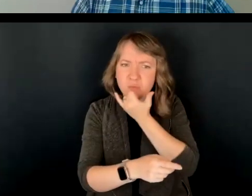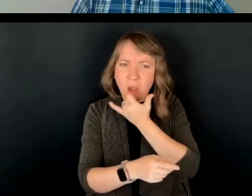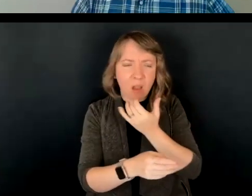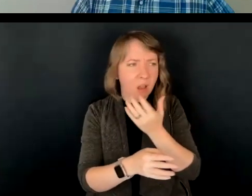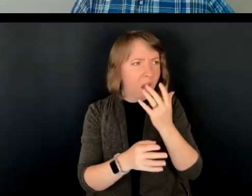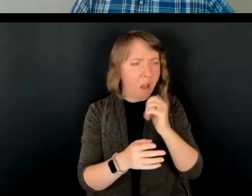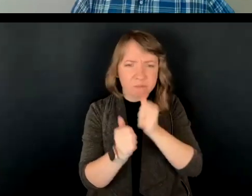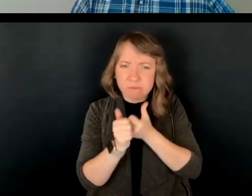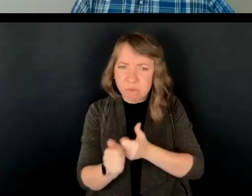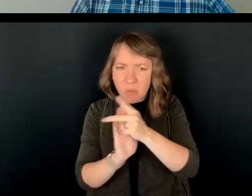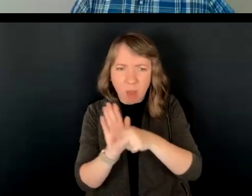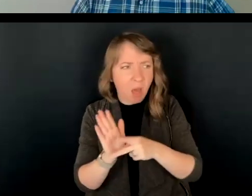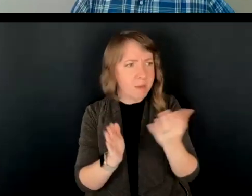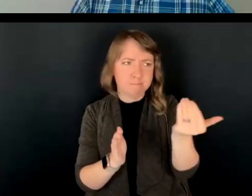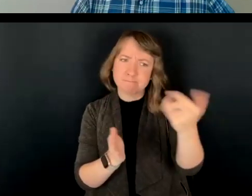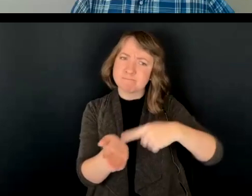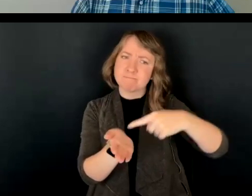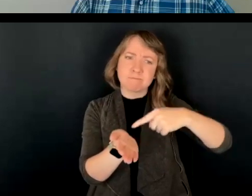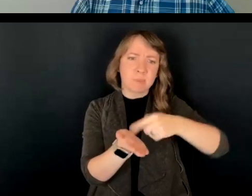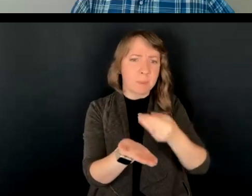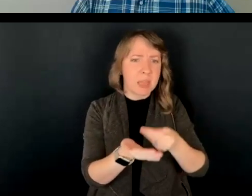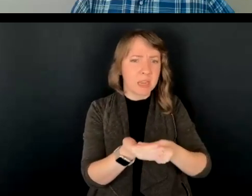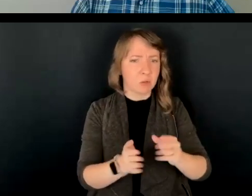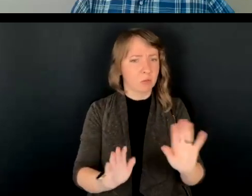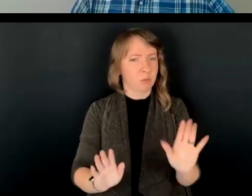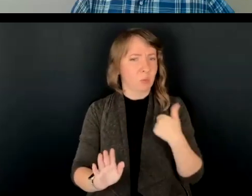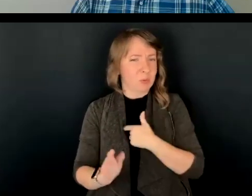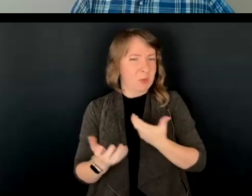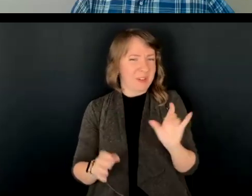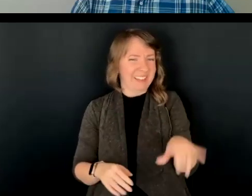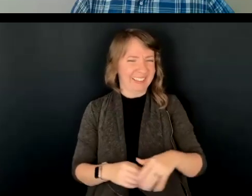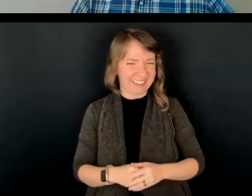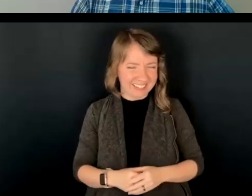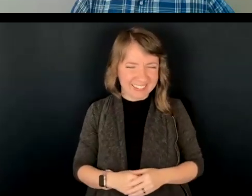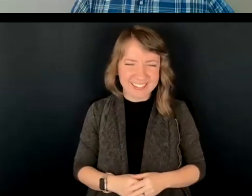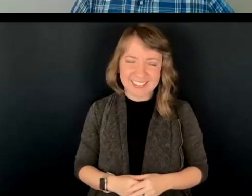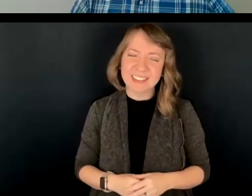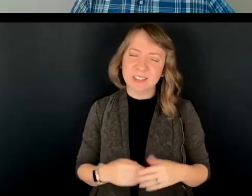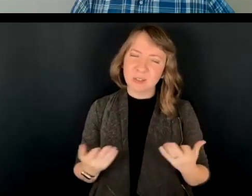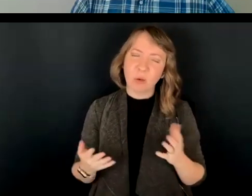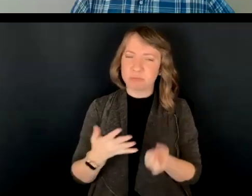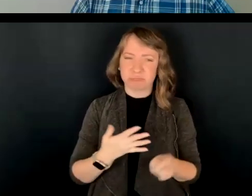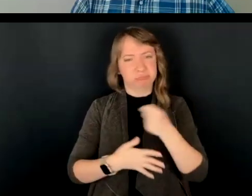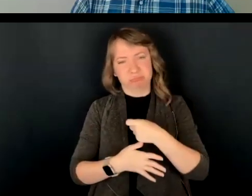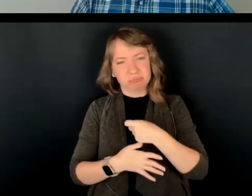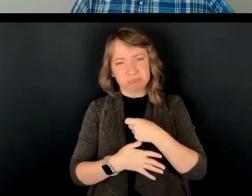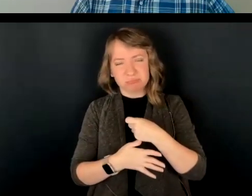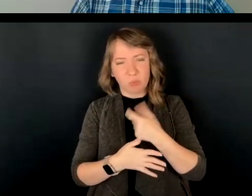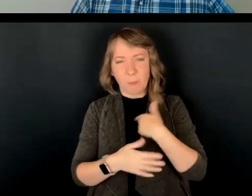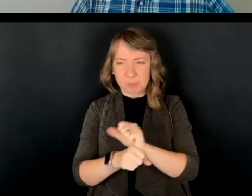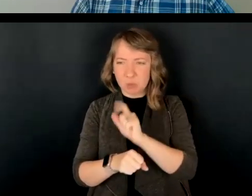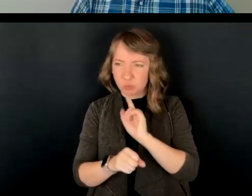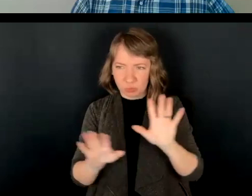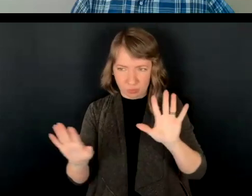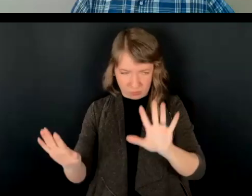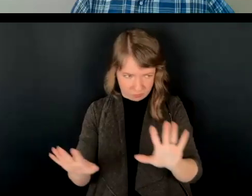has to pay all this money back. That is never a good outcome. So that's our primary role, is to